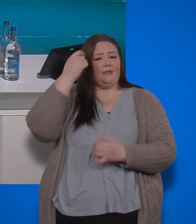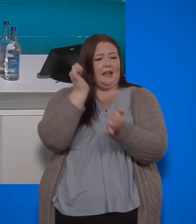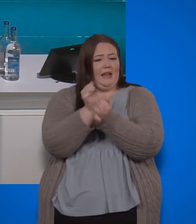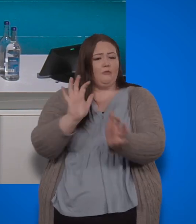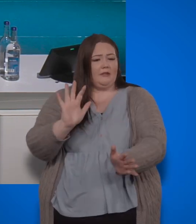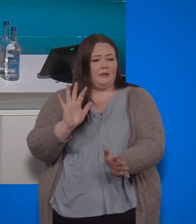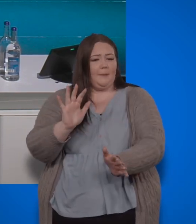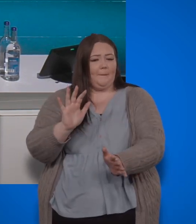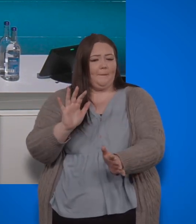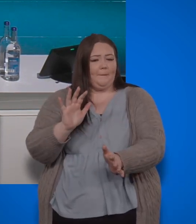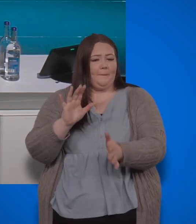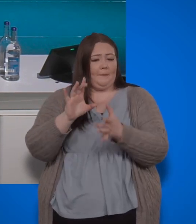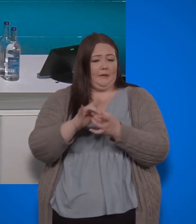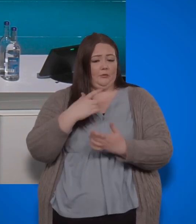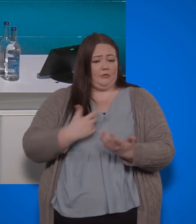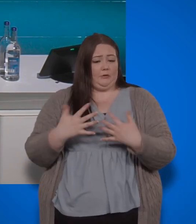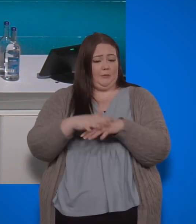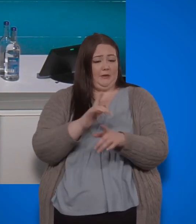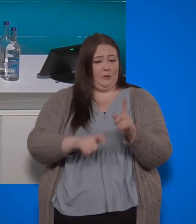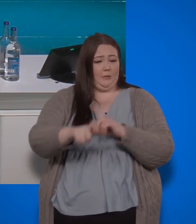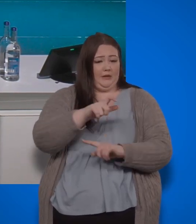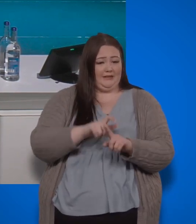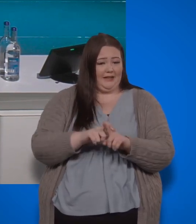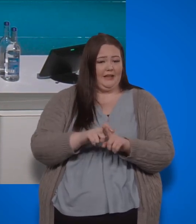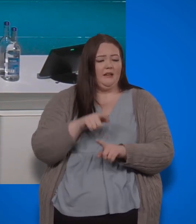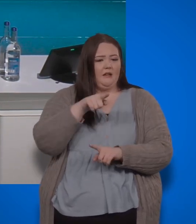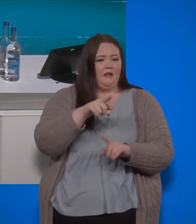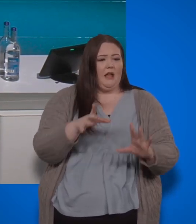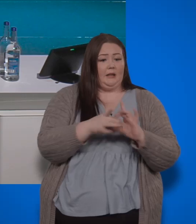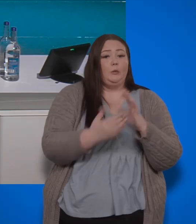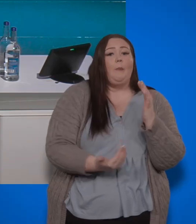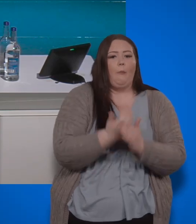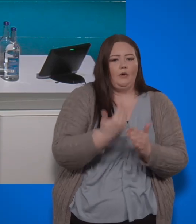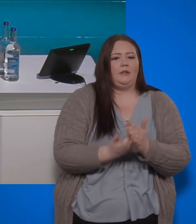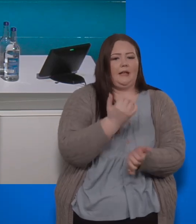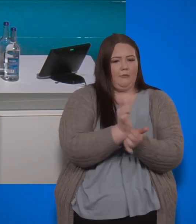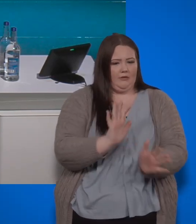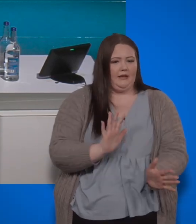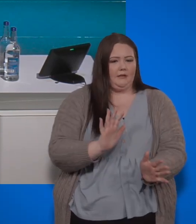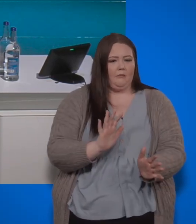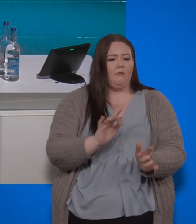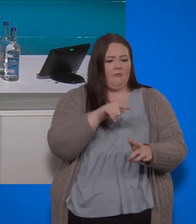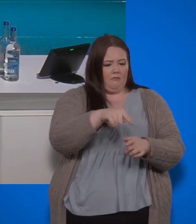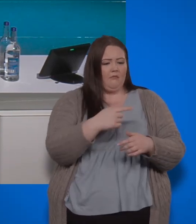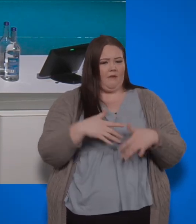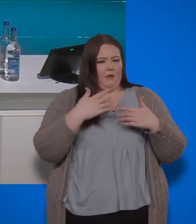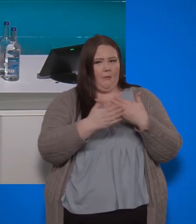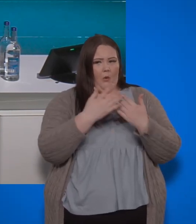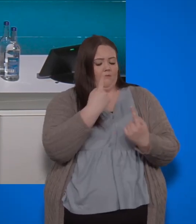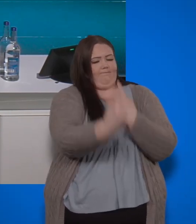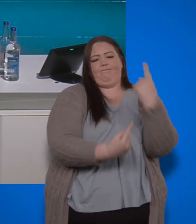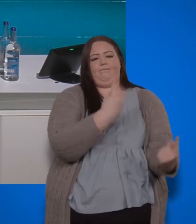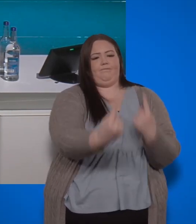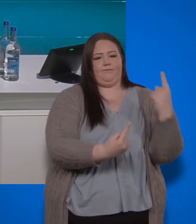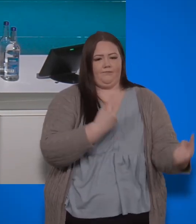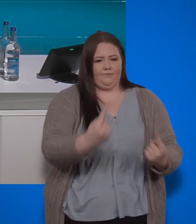the transhumanist community adopts is very much the modern version of liberalism, which has become profoundly